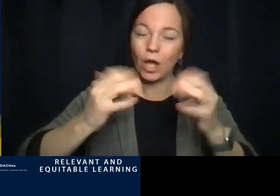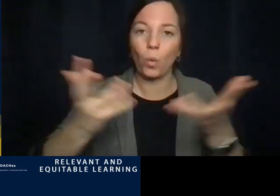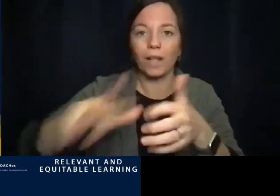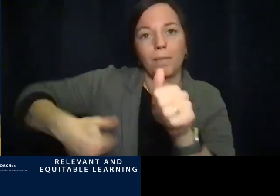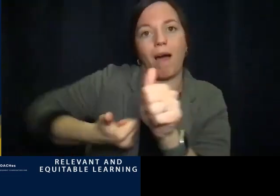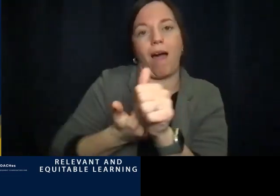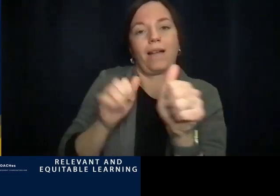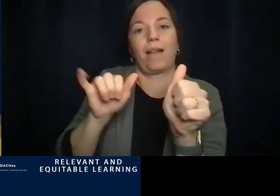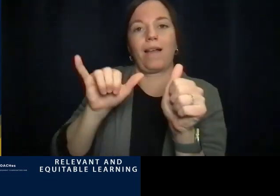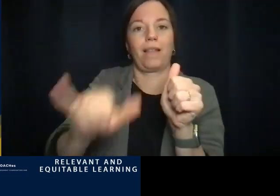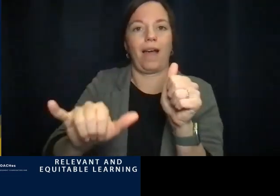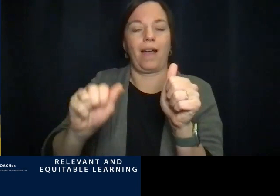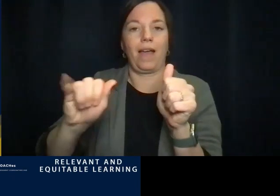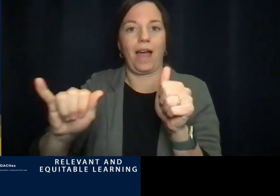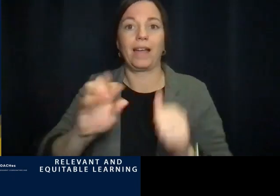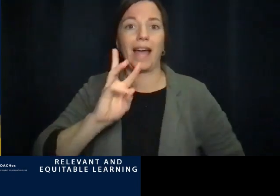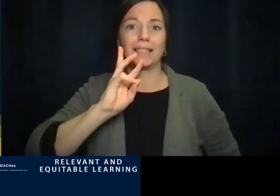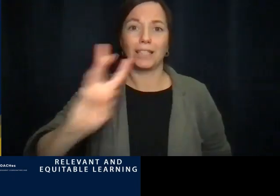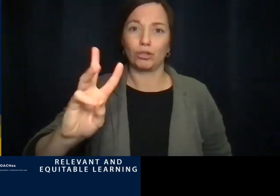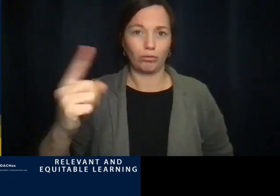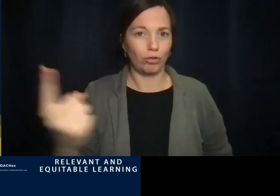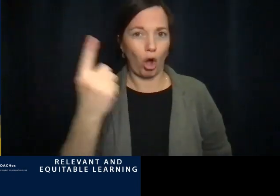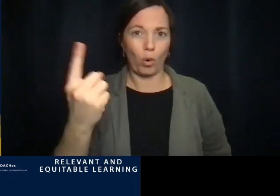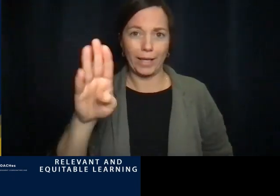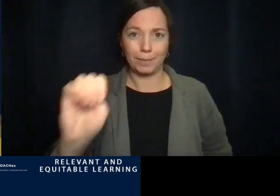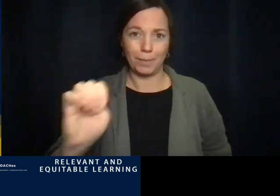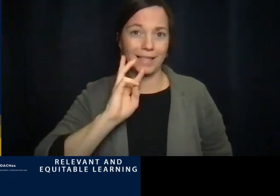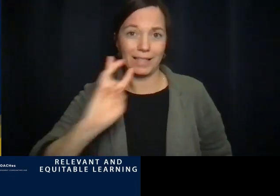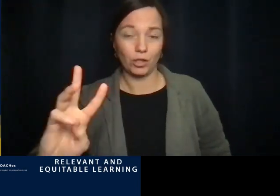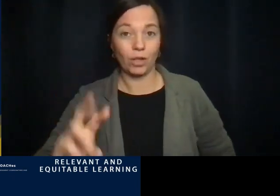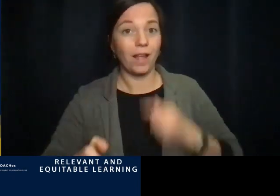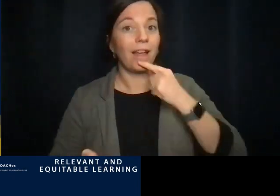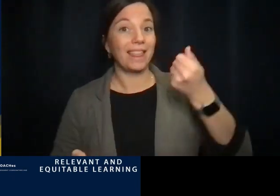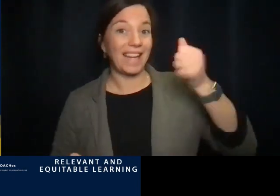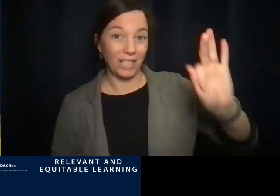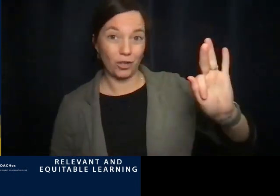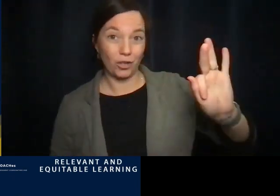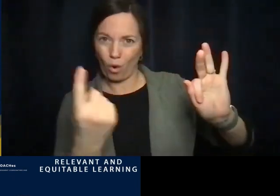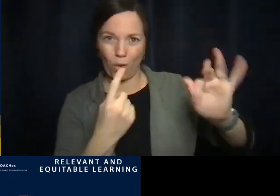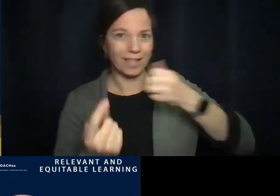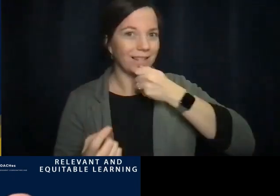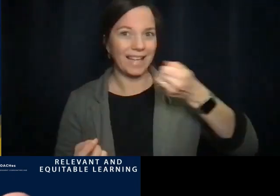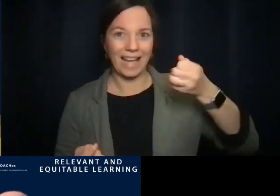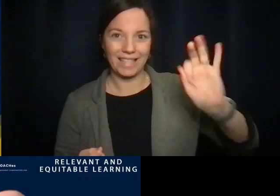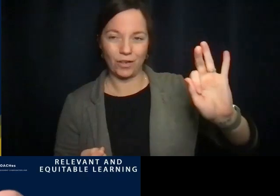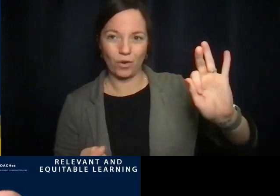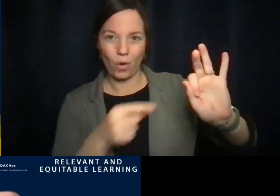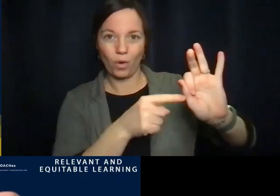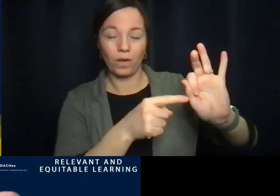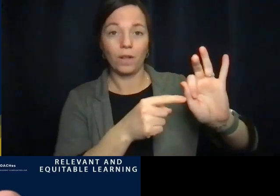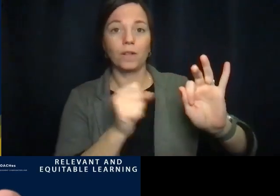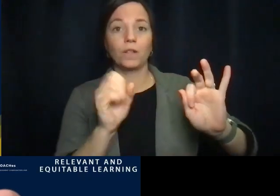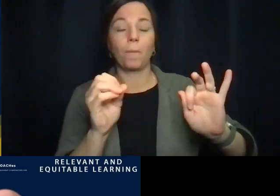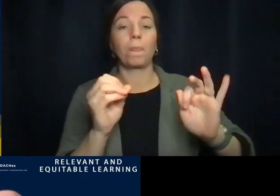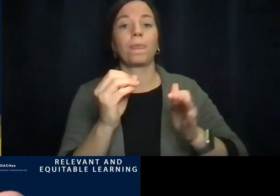six-year-old will always be a six-year-old, and then a 19-year-old will always be a 19-year-old, and then, you know, someone with